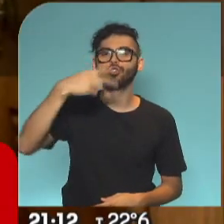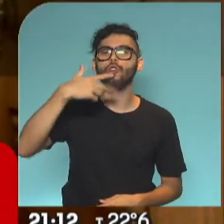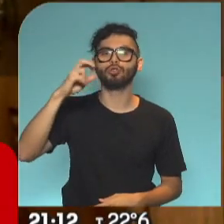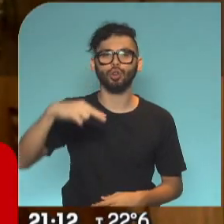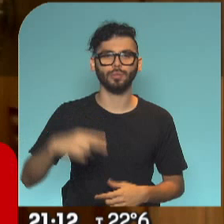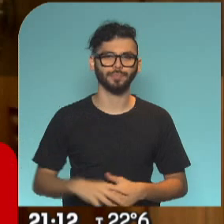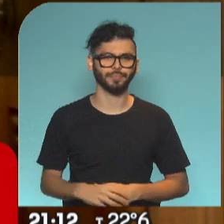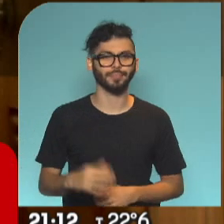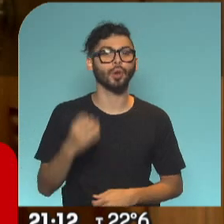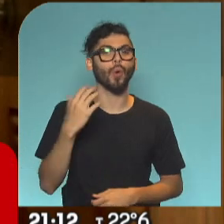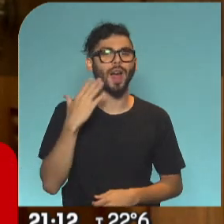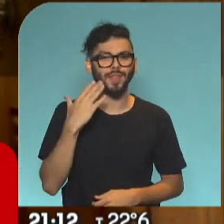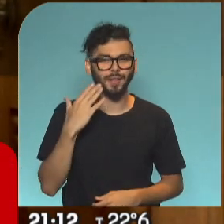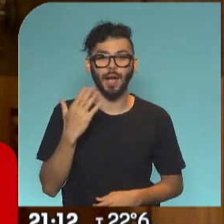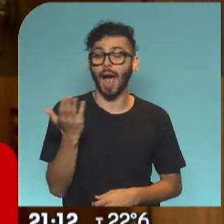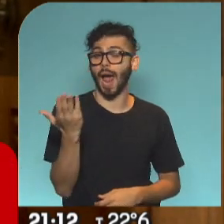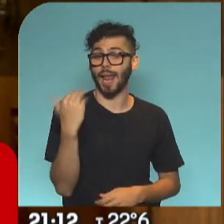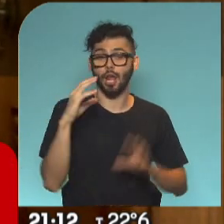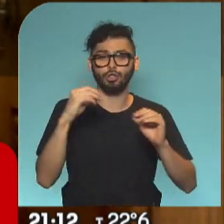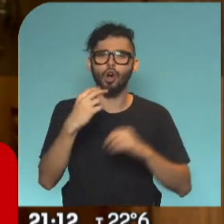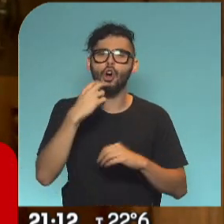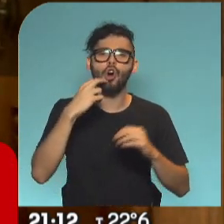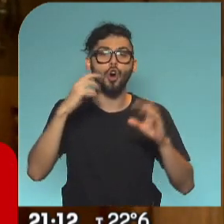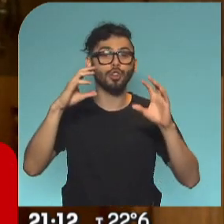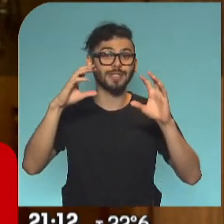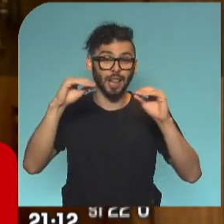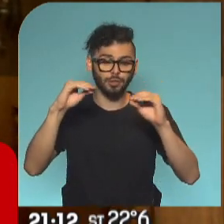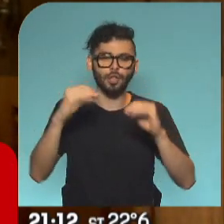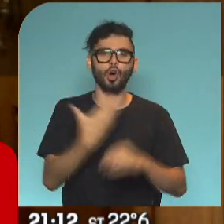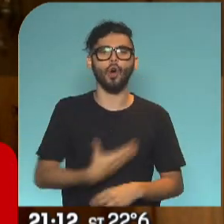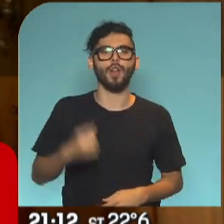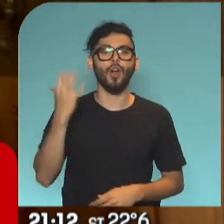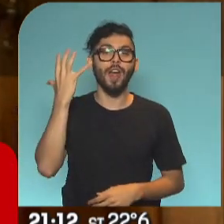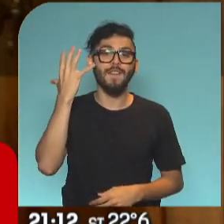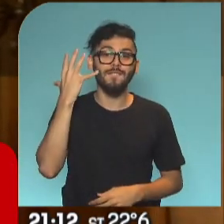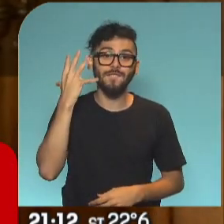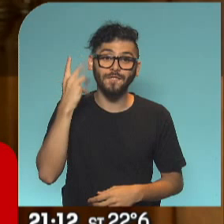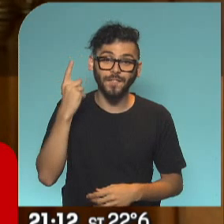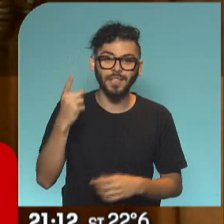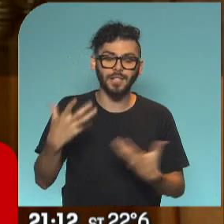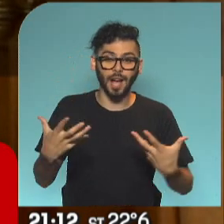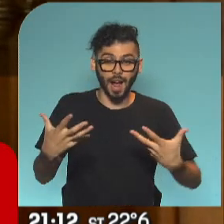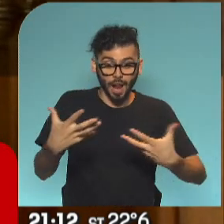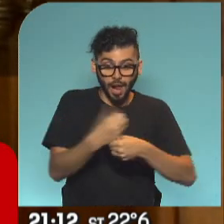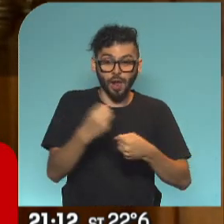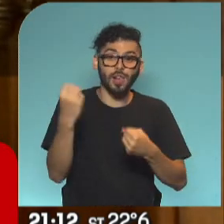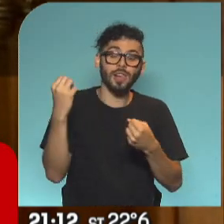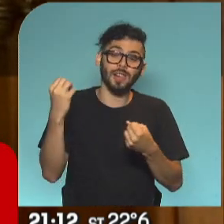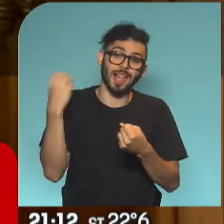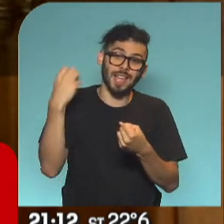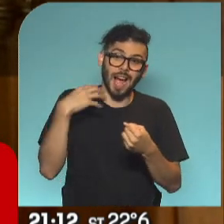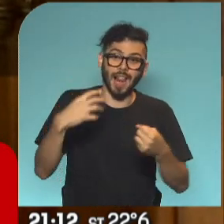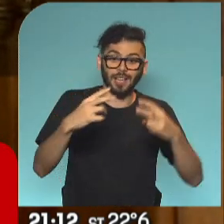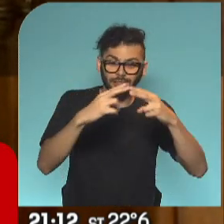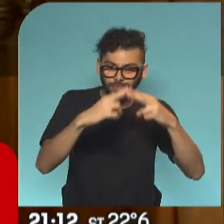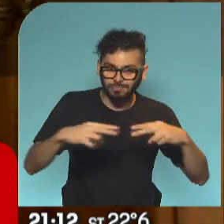Last night at 11 p.m. the French government imposed restrictions on UK freight crossing to France when accompanied by a